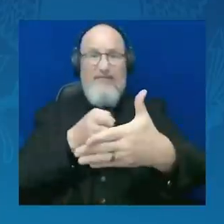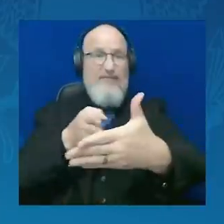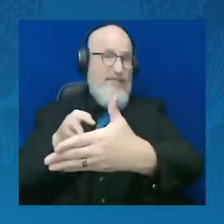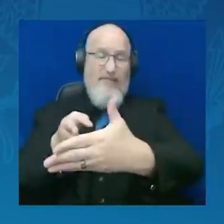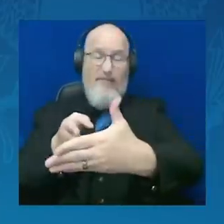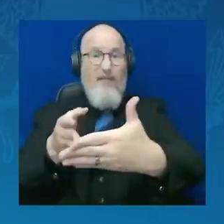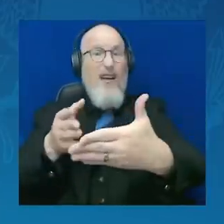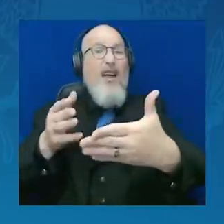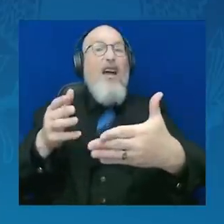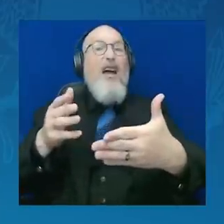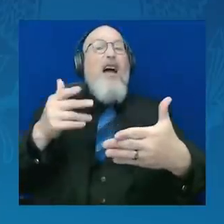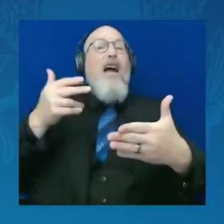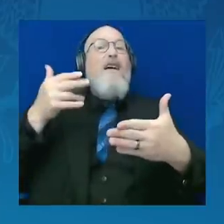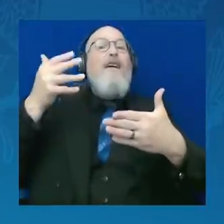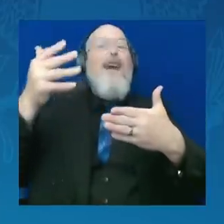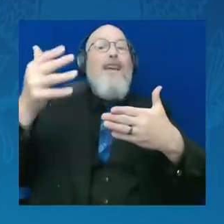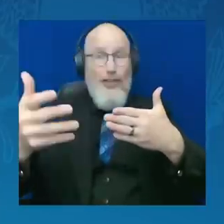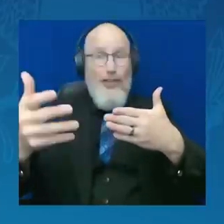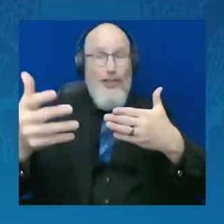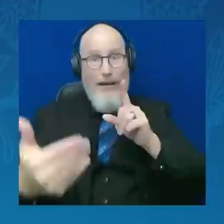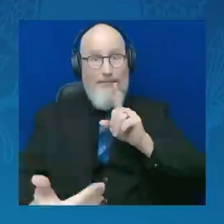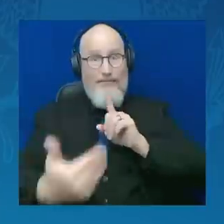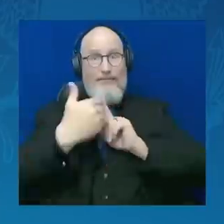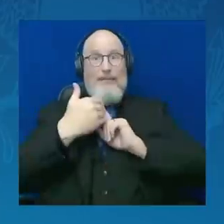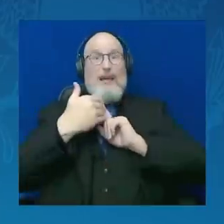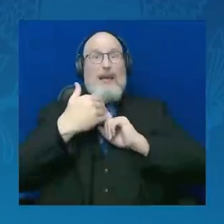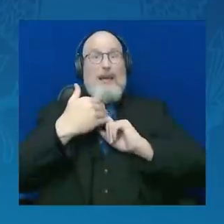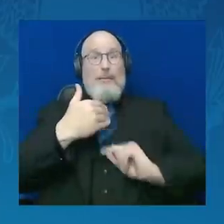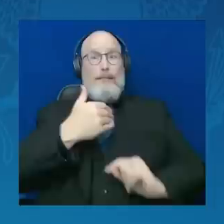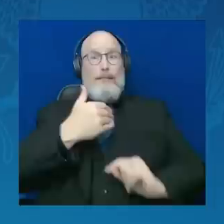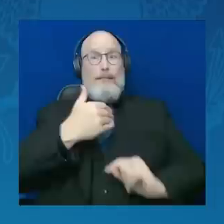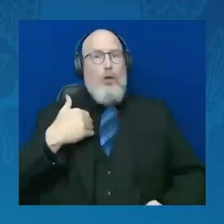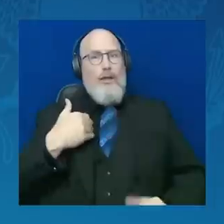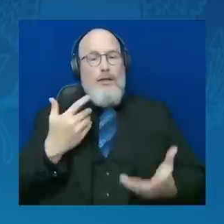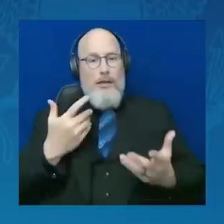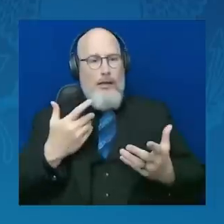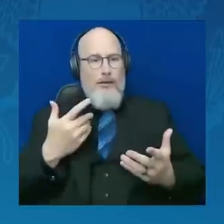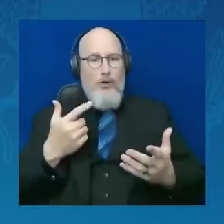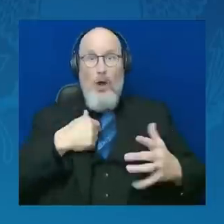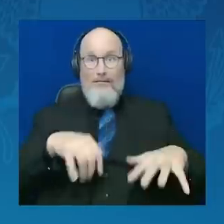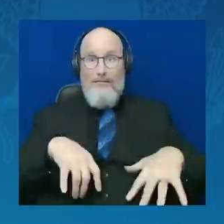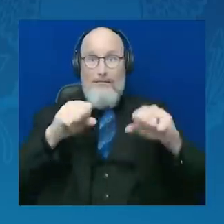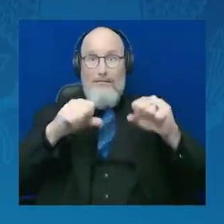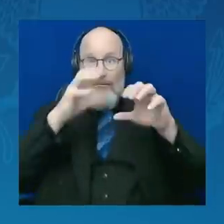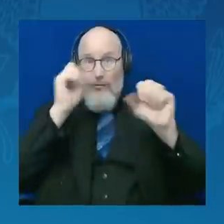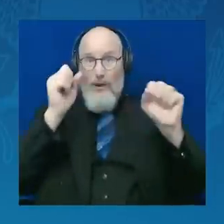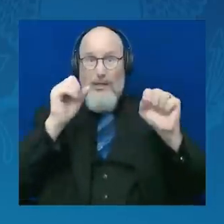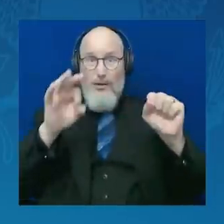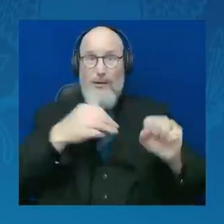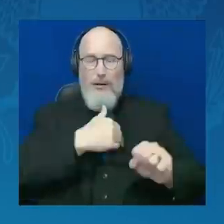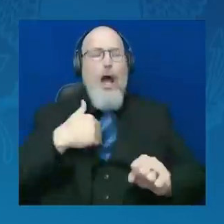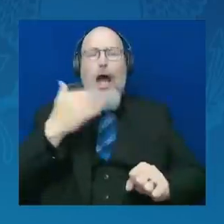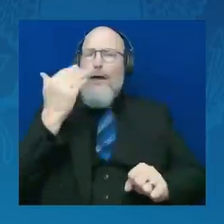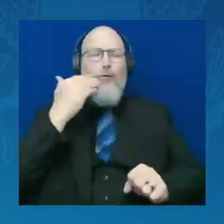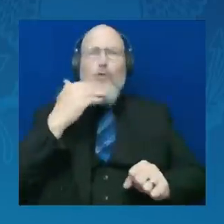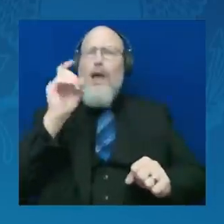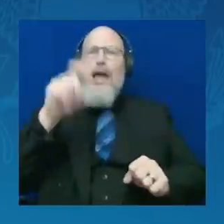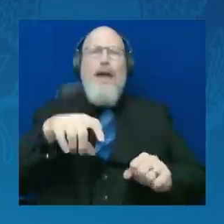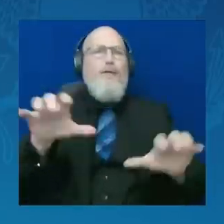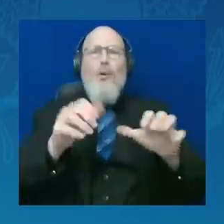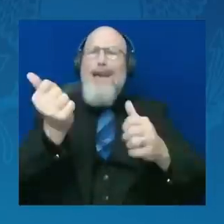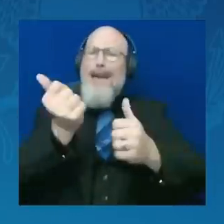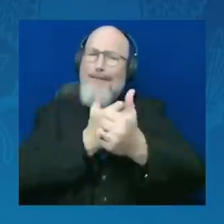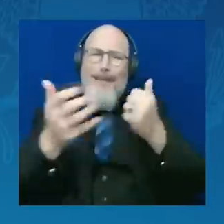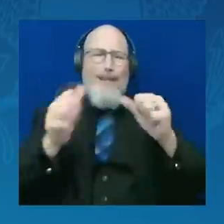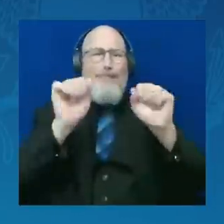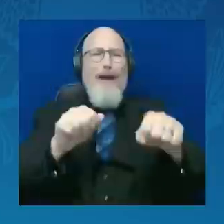when I started as President of Poland, I knew that I had to do everything that I could to protect Poland from such a scenario. One has to